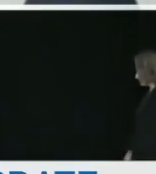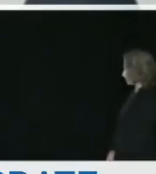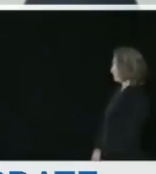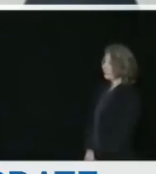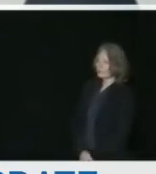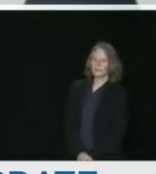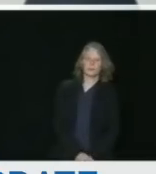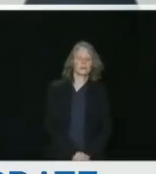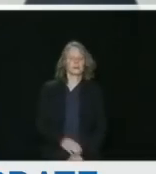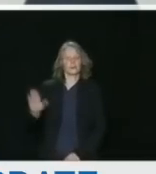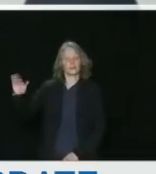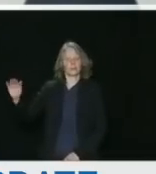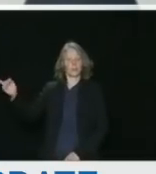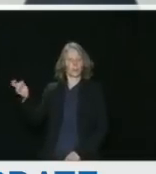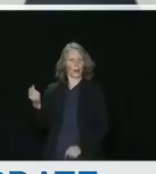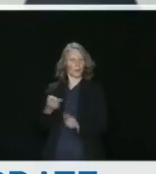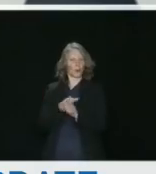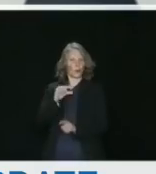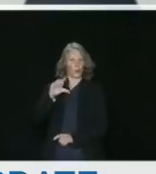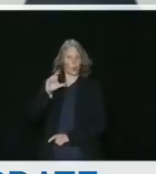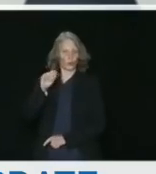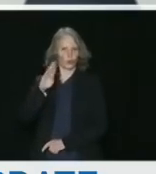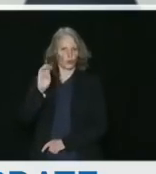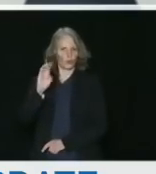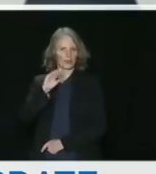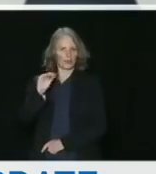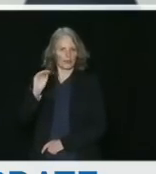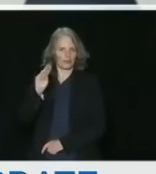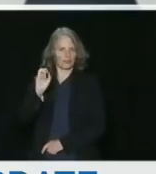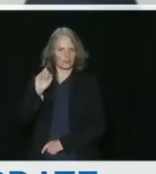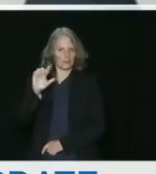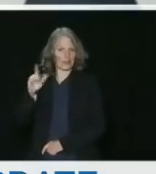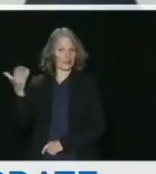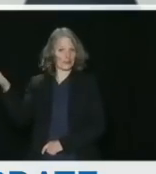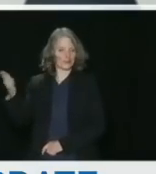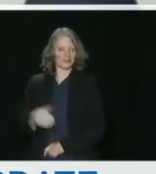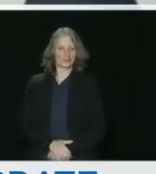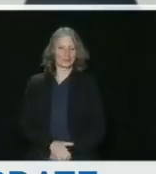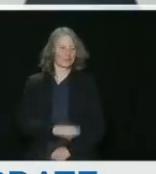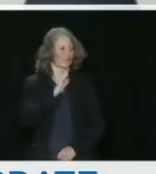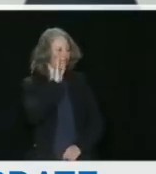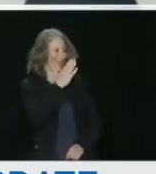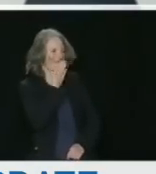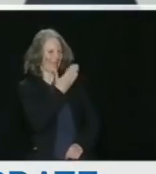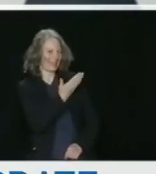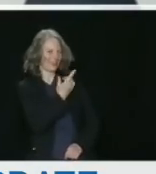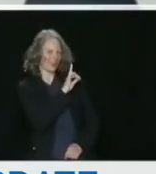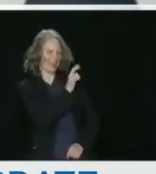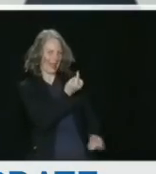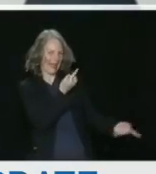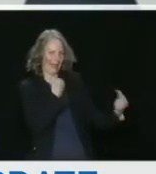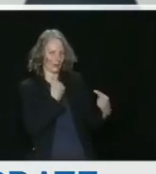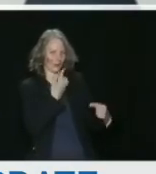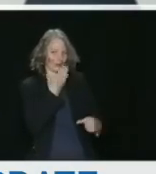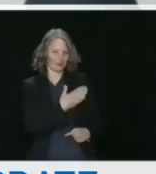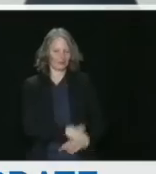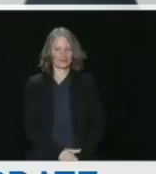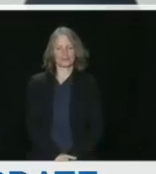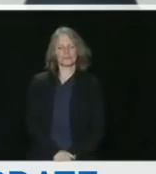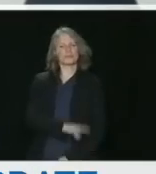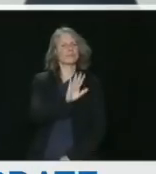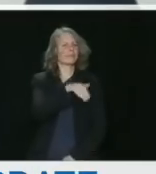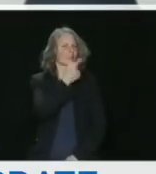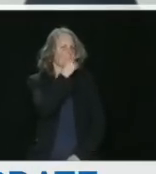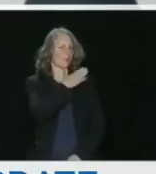Mirika Walsh of the Globe and Mail. Your line is open. Hi, thanks so much for taking our questions. Can you